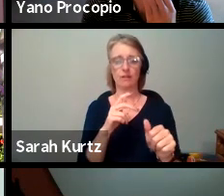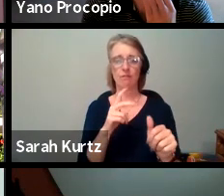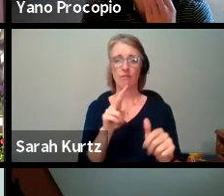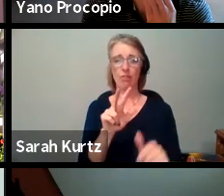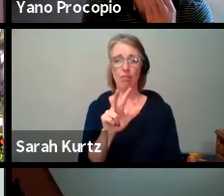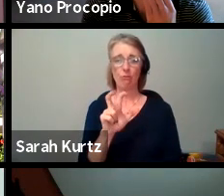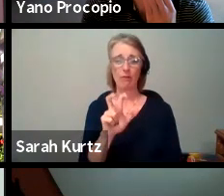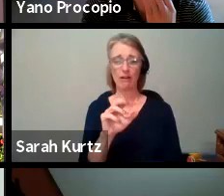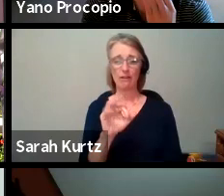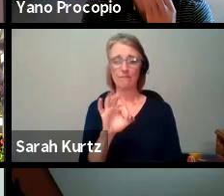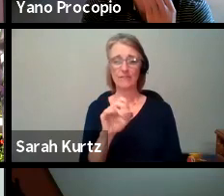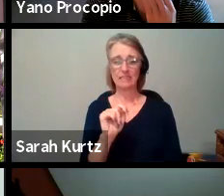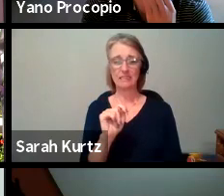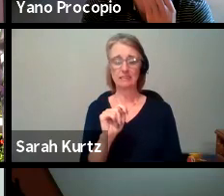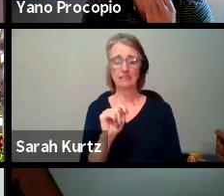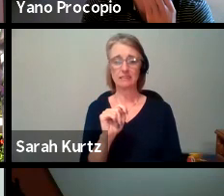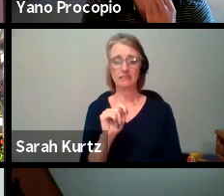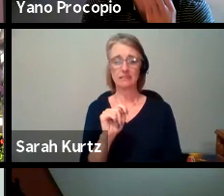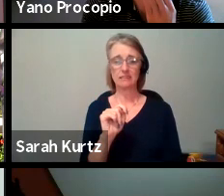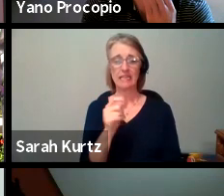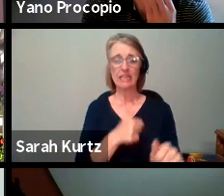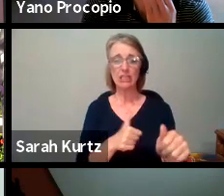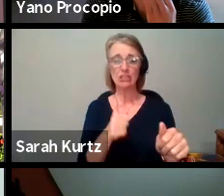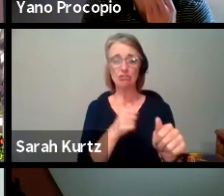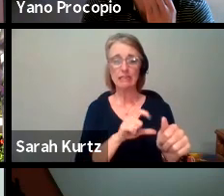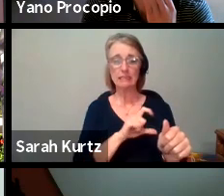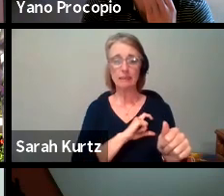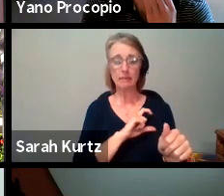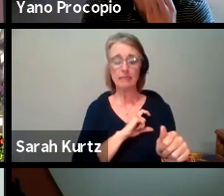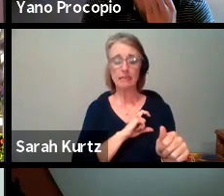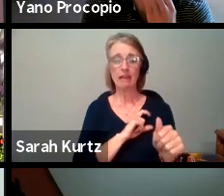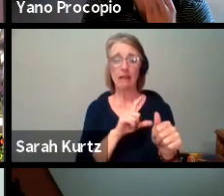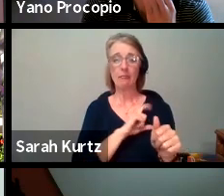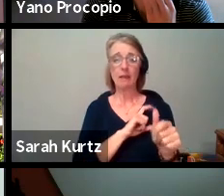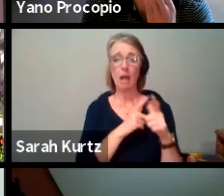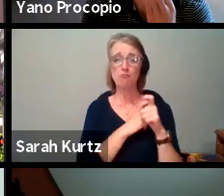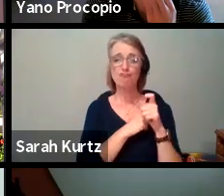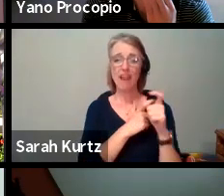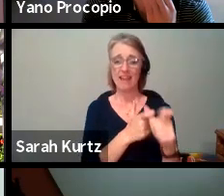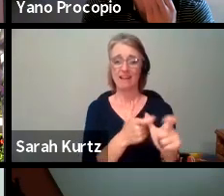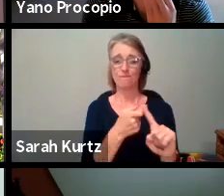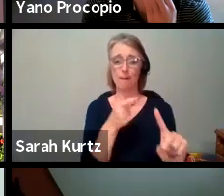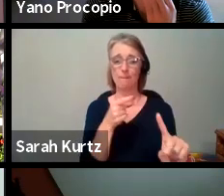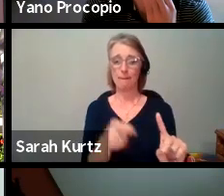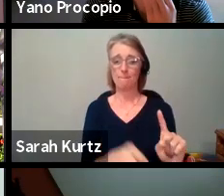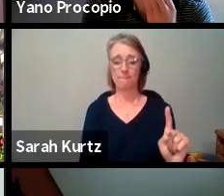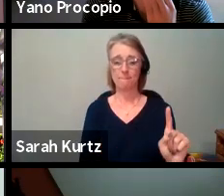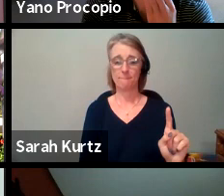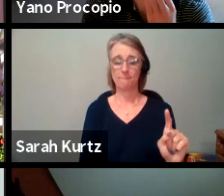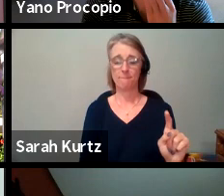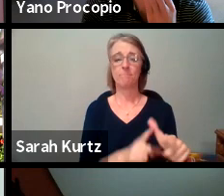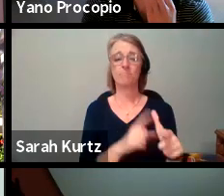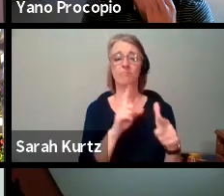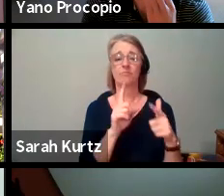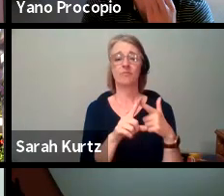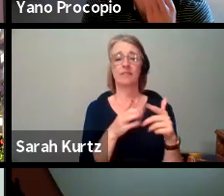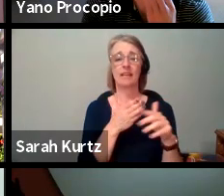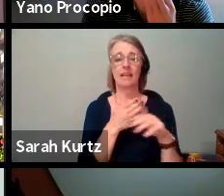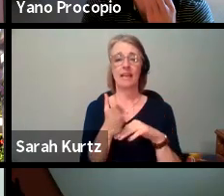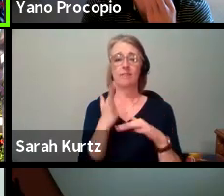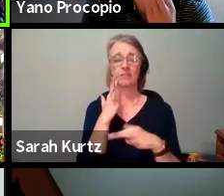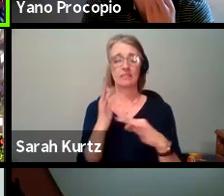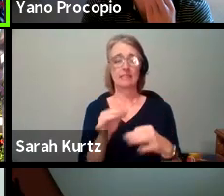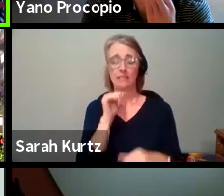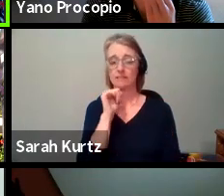feet. He chased him, and the cop ran from him. Then he tried, after he decided